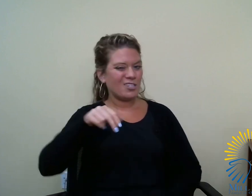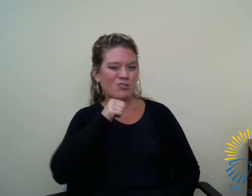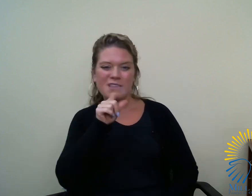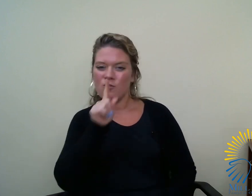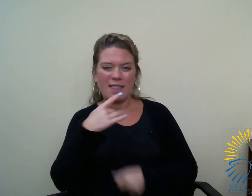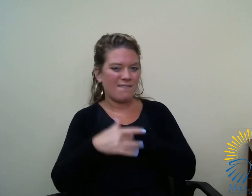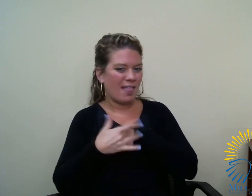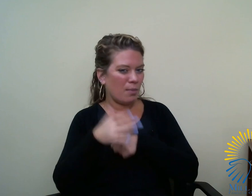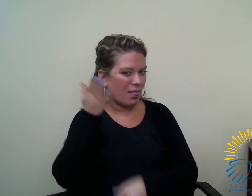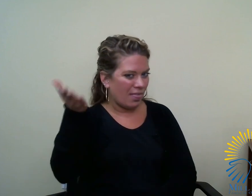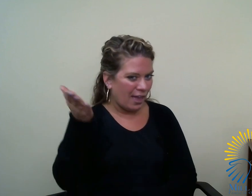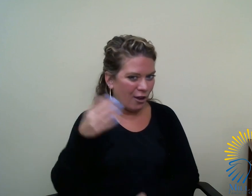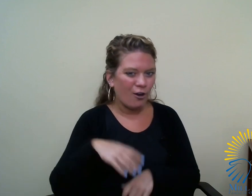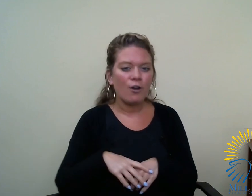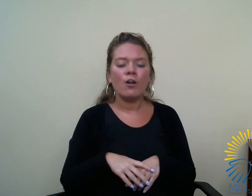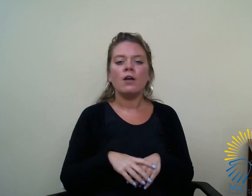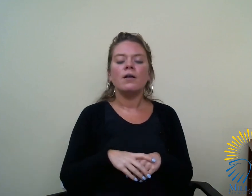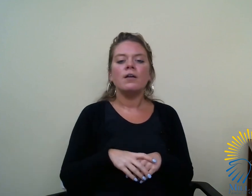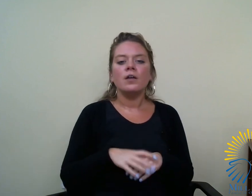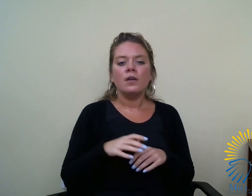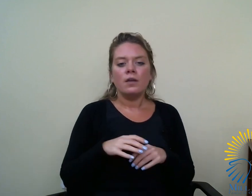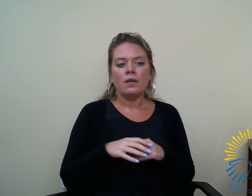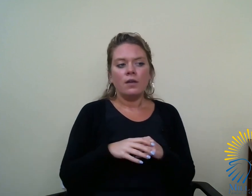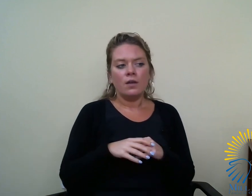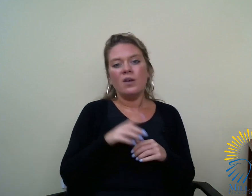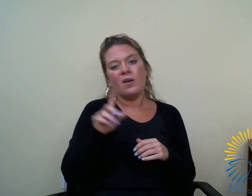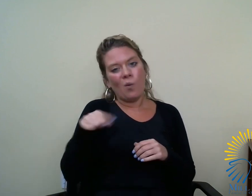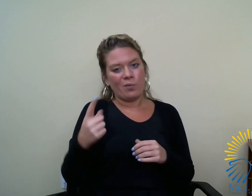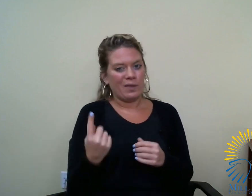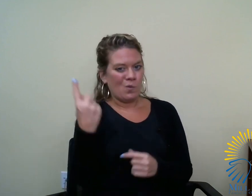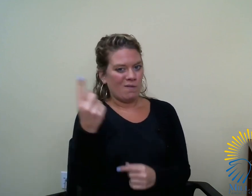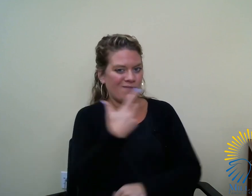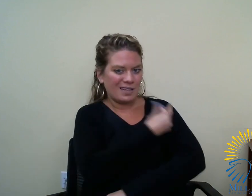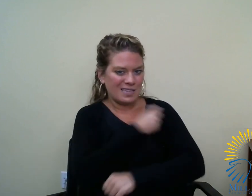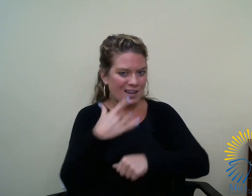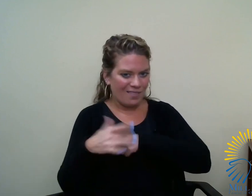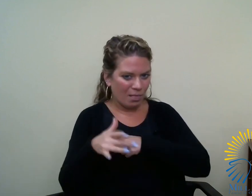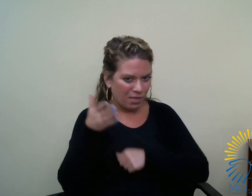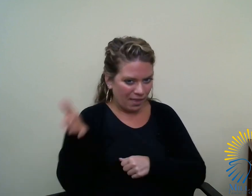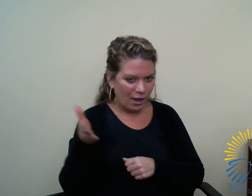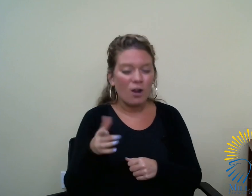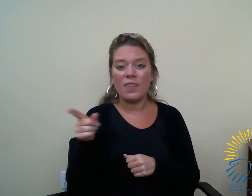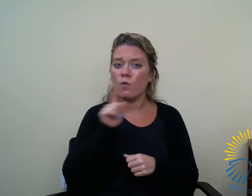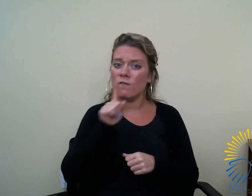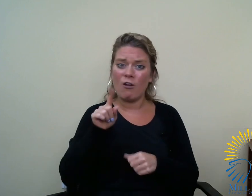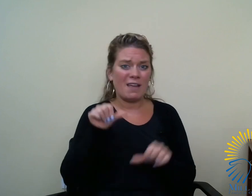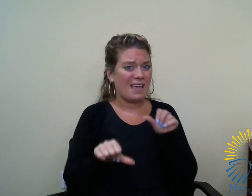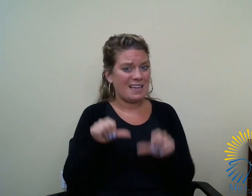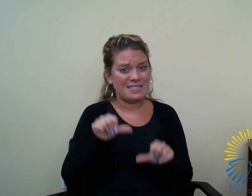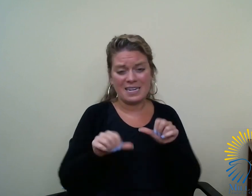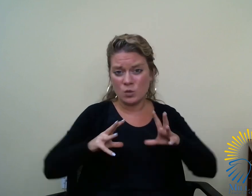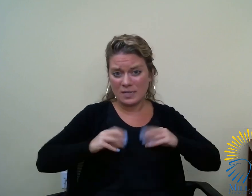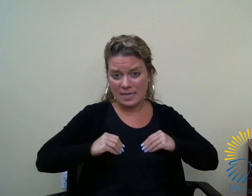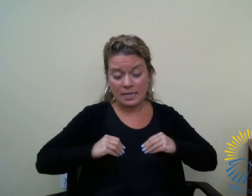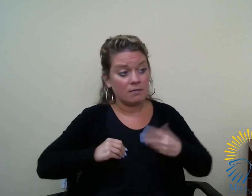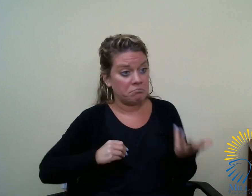there, and it's really the AstraZeneca vaccine that is available to them. And they were very, very hesitant to take it. And even with